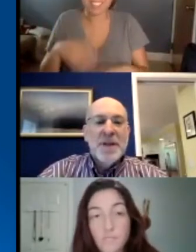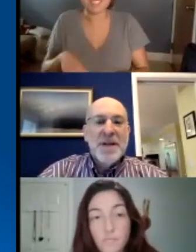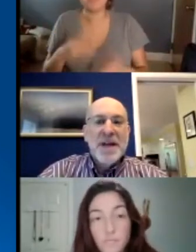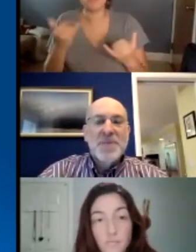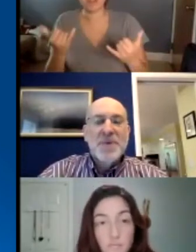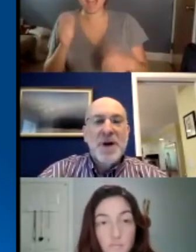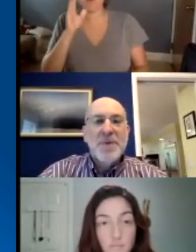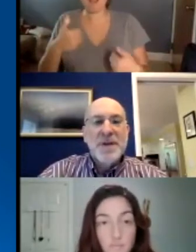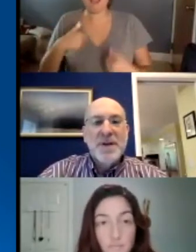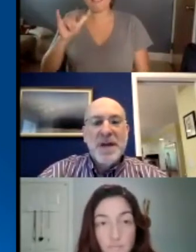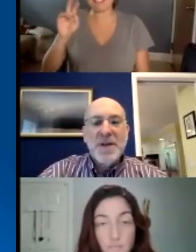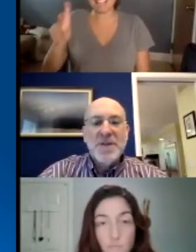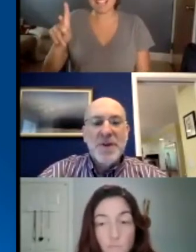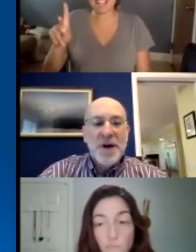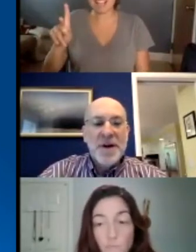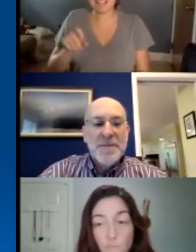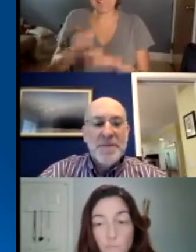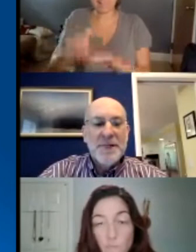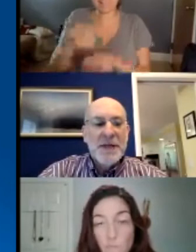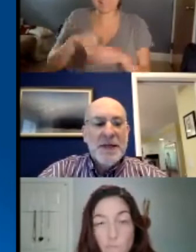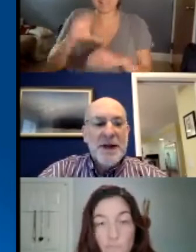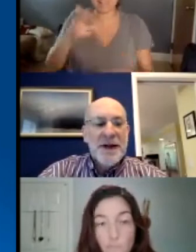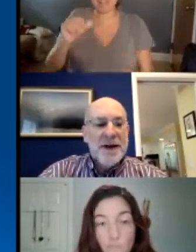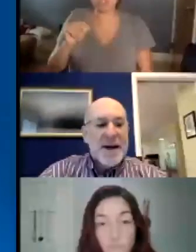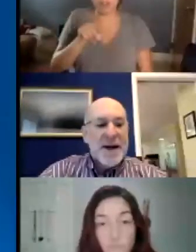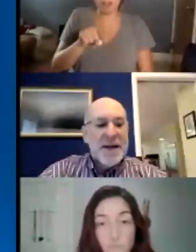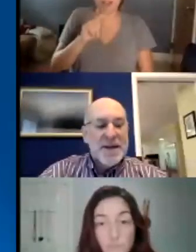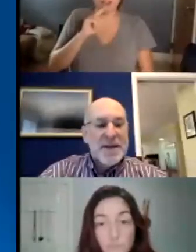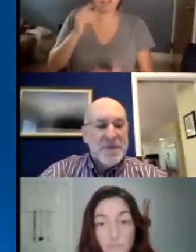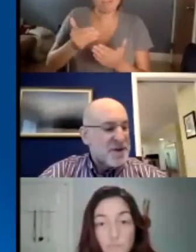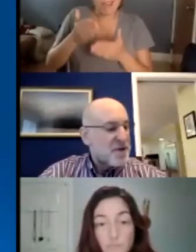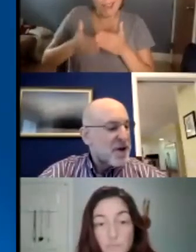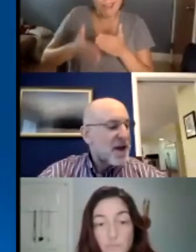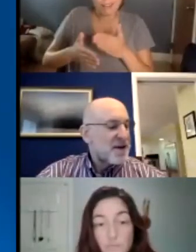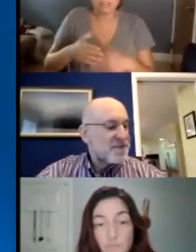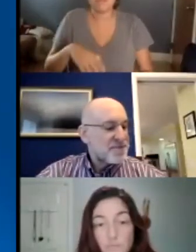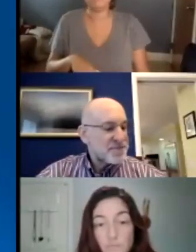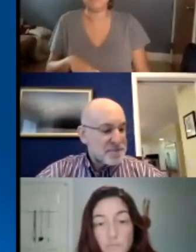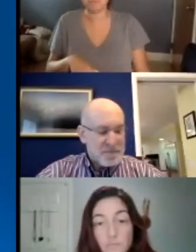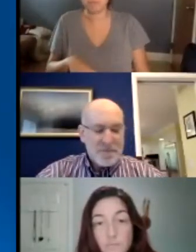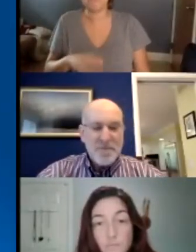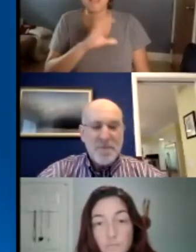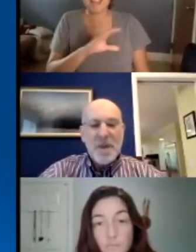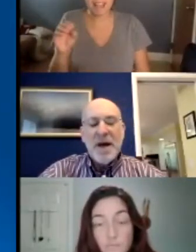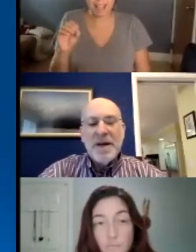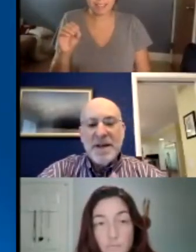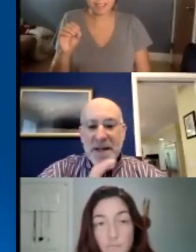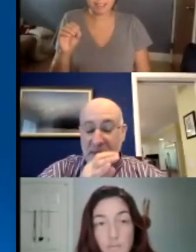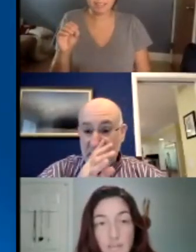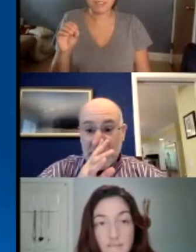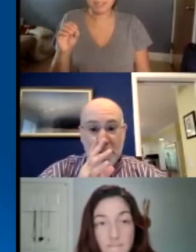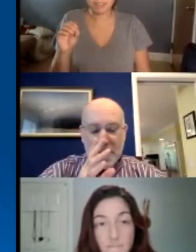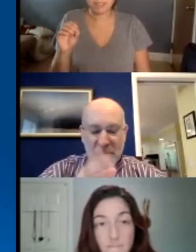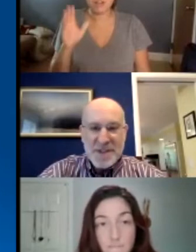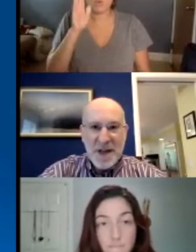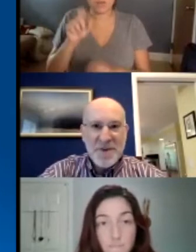be a link that's put up near the end of the talk and at the very end. An